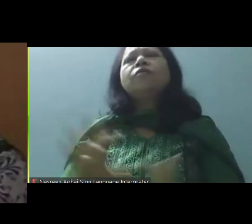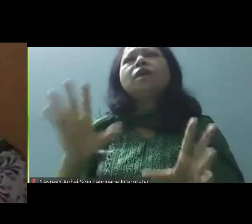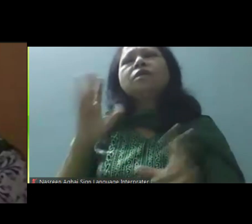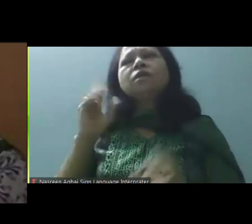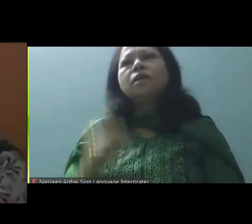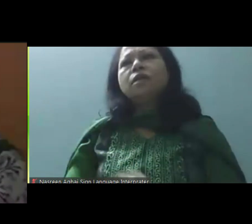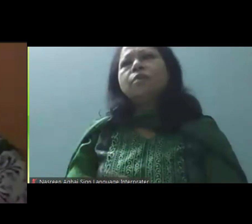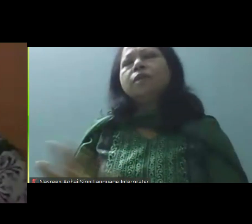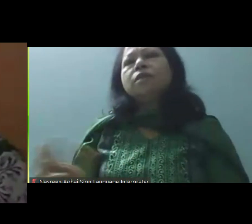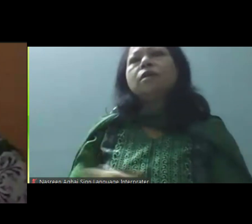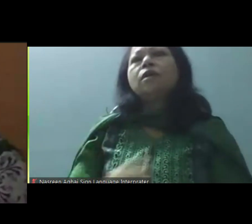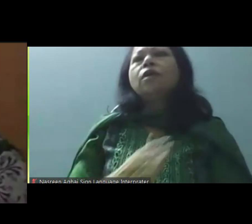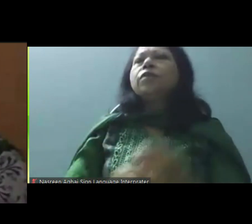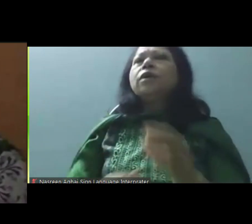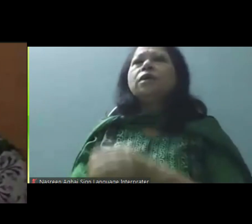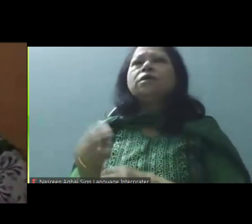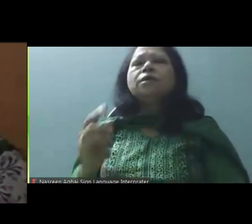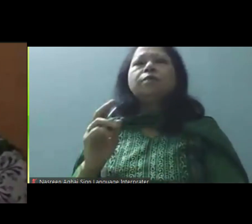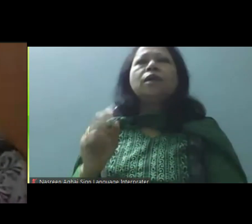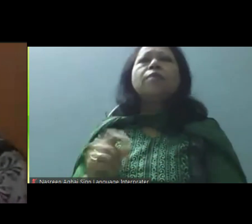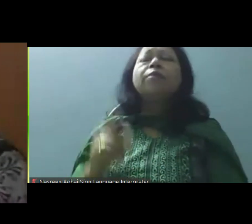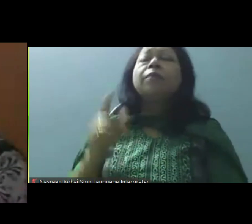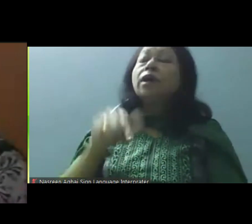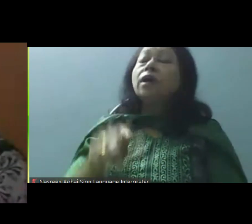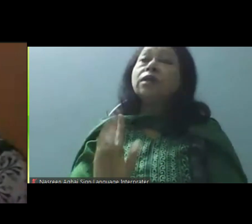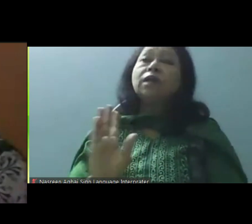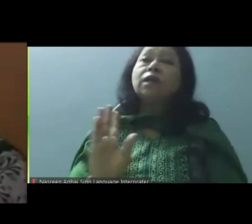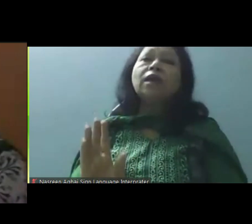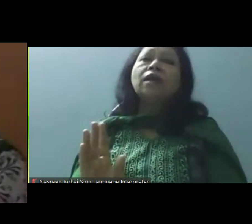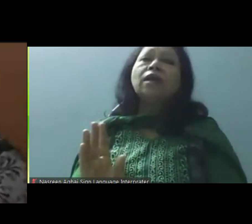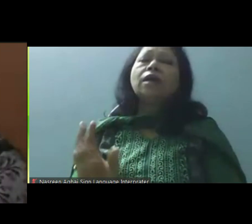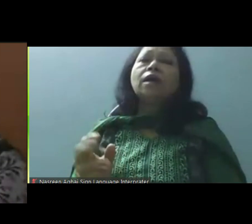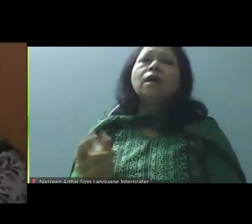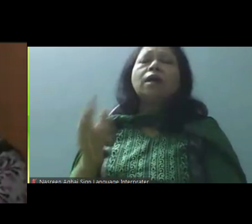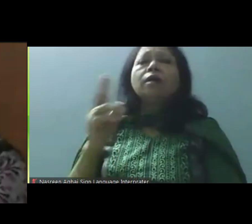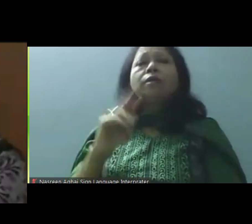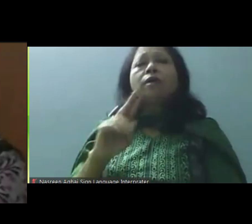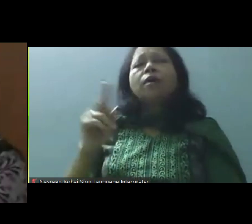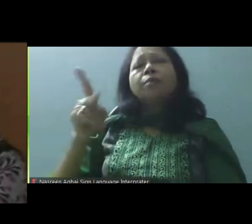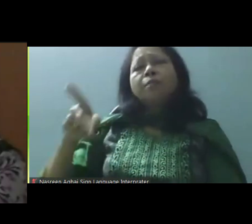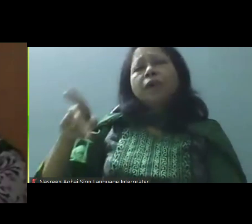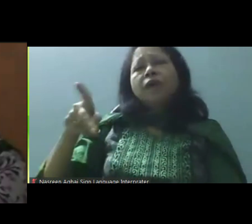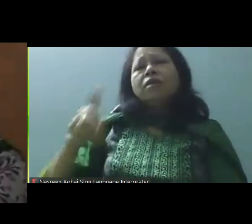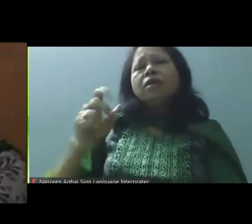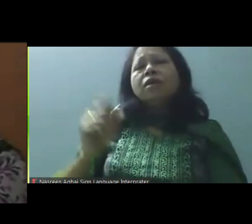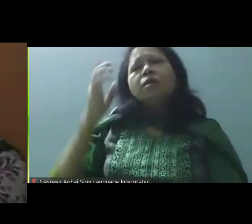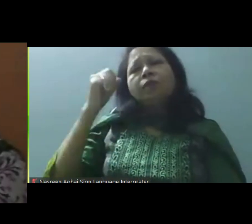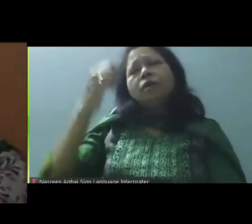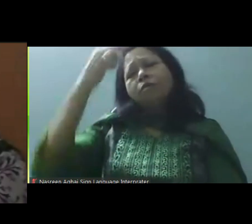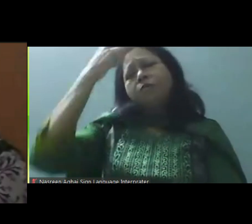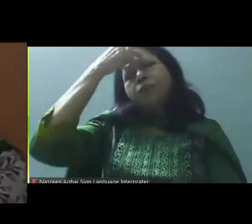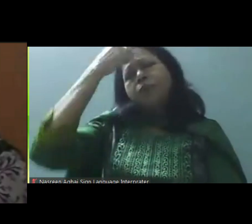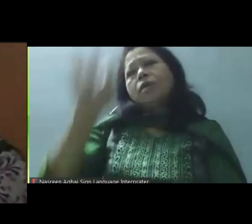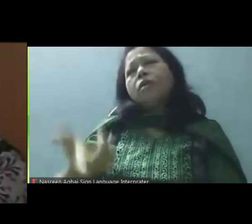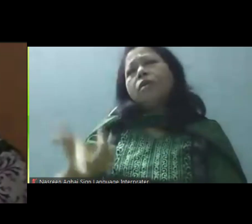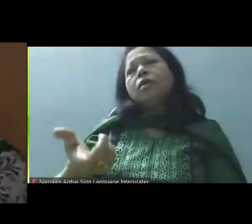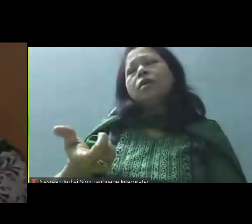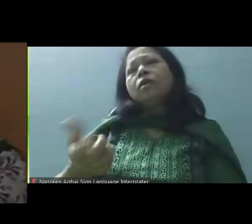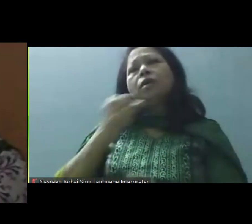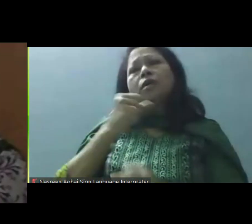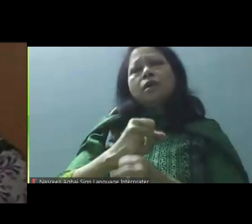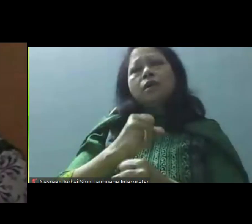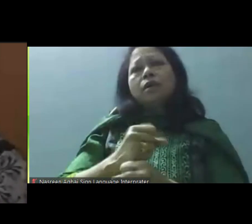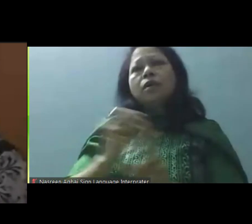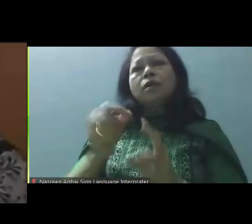for disabled persons. But practically we are failed because they are the government and the